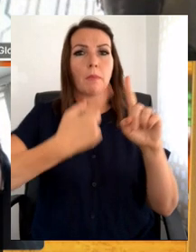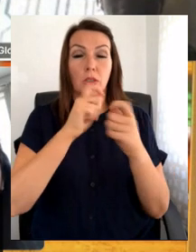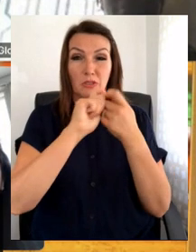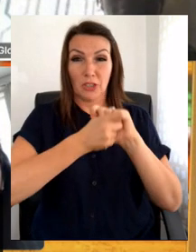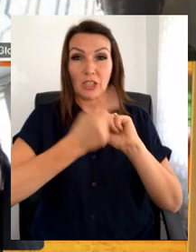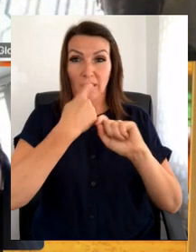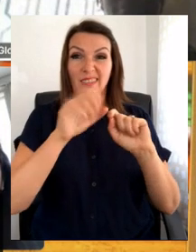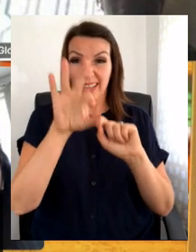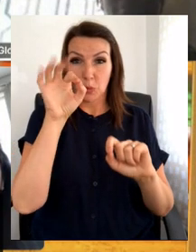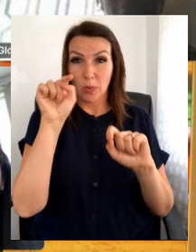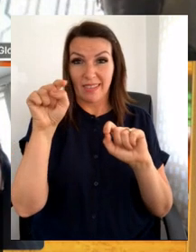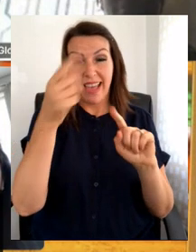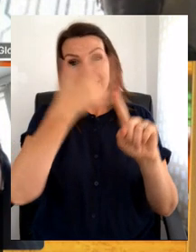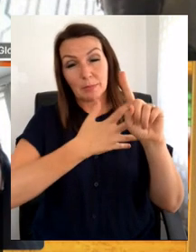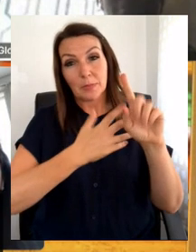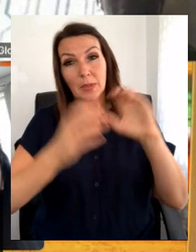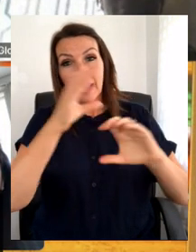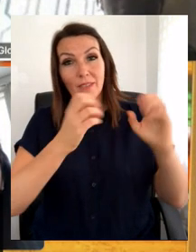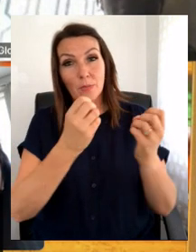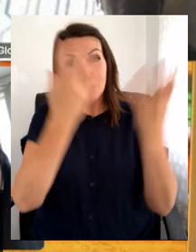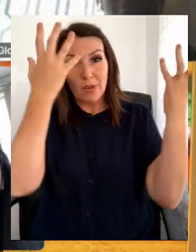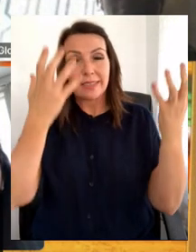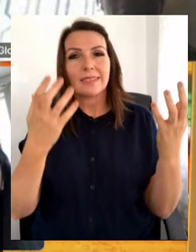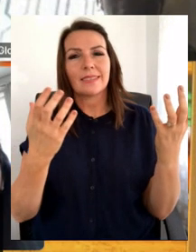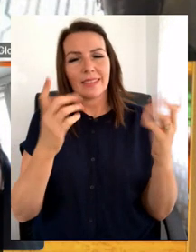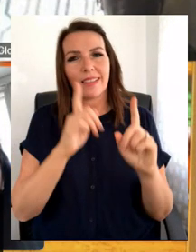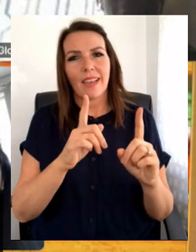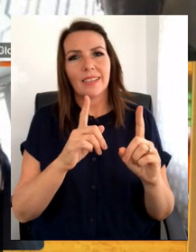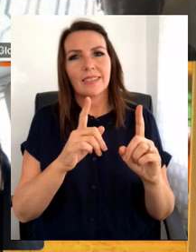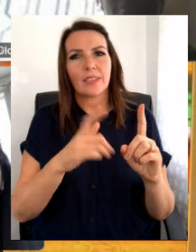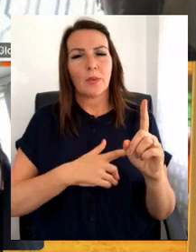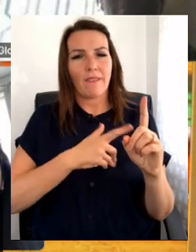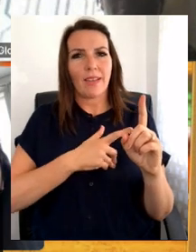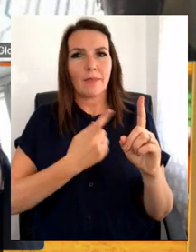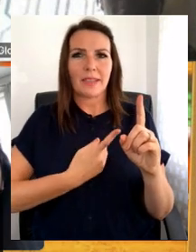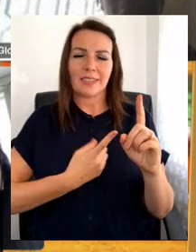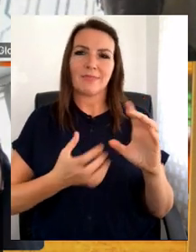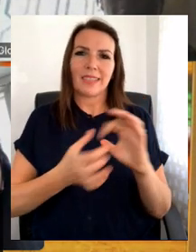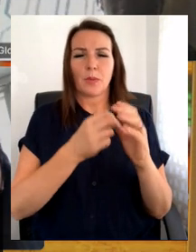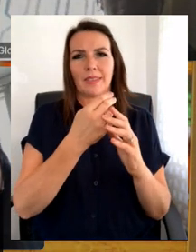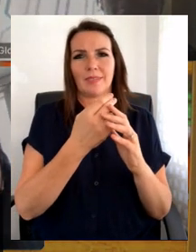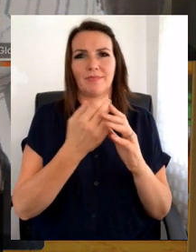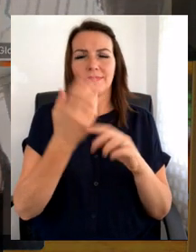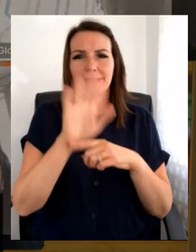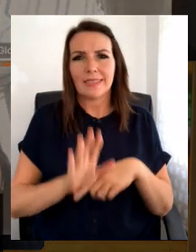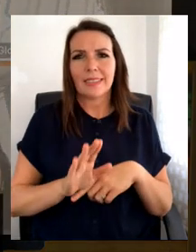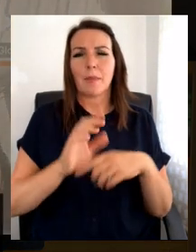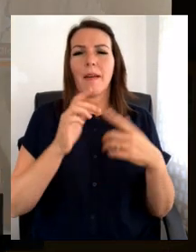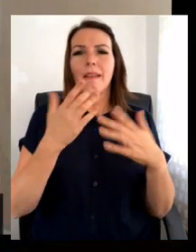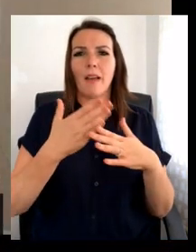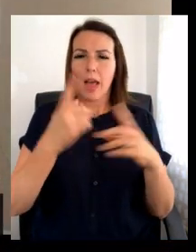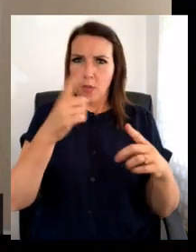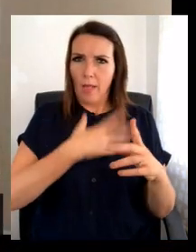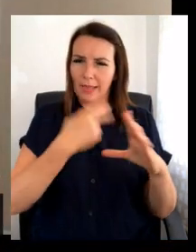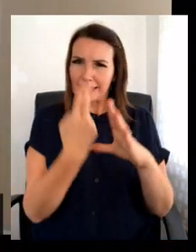It's much more colorful, and it's just instantly, as a sonographer myself, it's just really nice to be able to do an element of design in there.